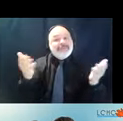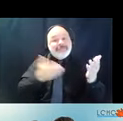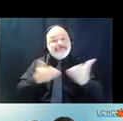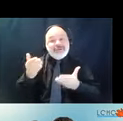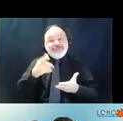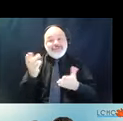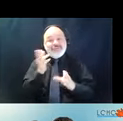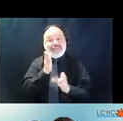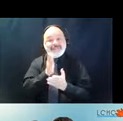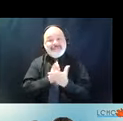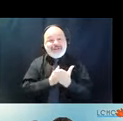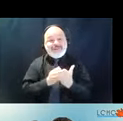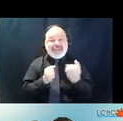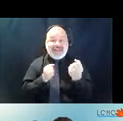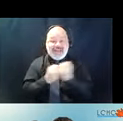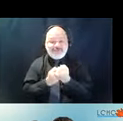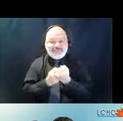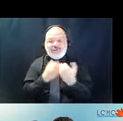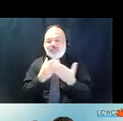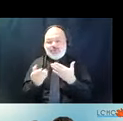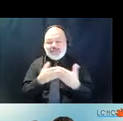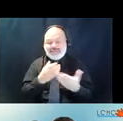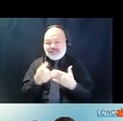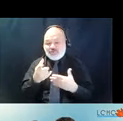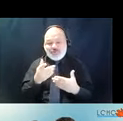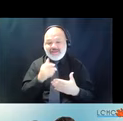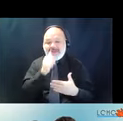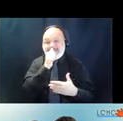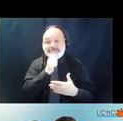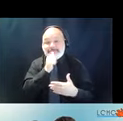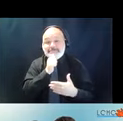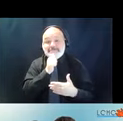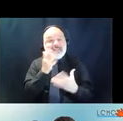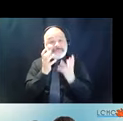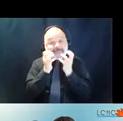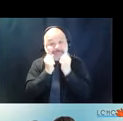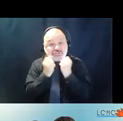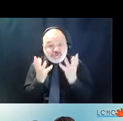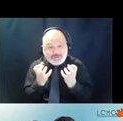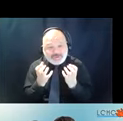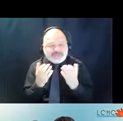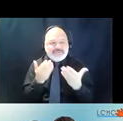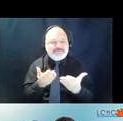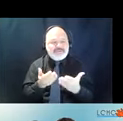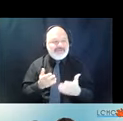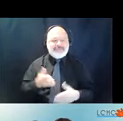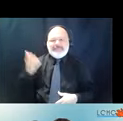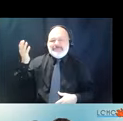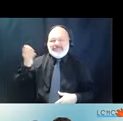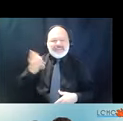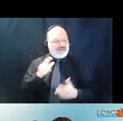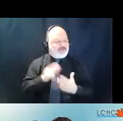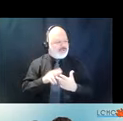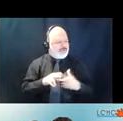of advocacy and be a part of whatever issue that you're passionate about. And then I'll end my presentation with a couple